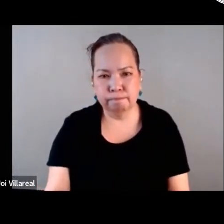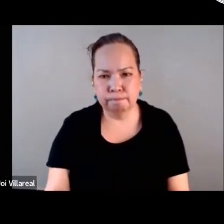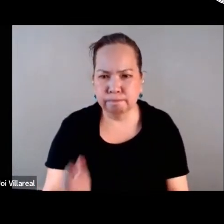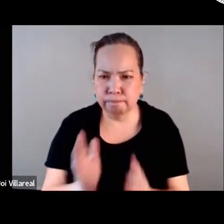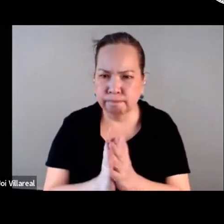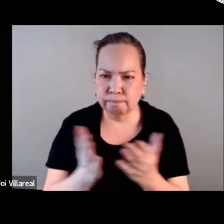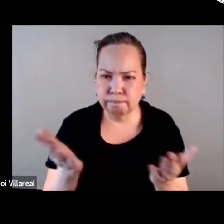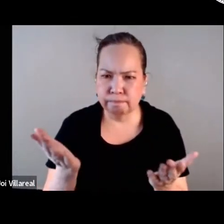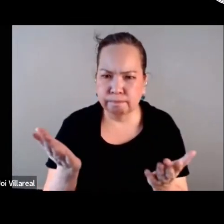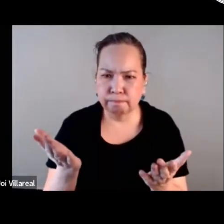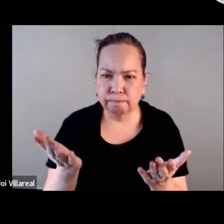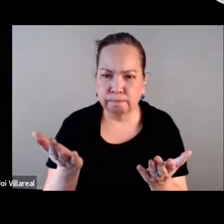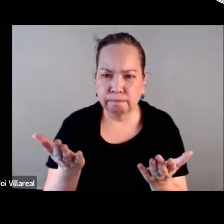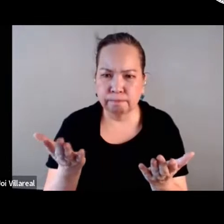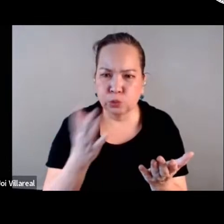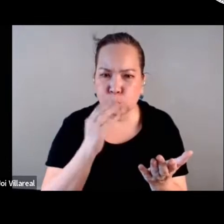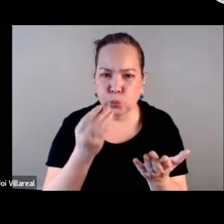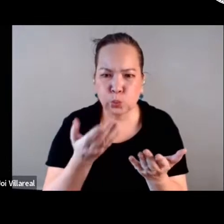first the...